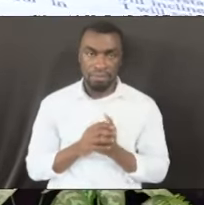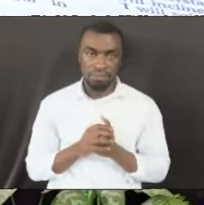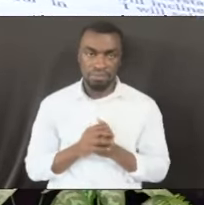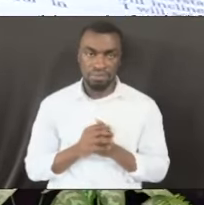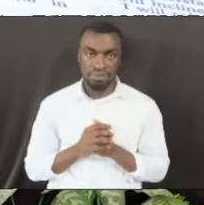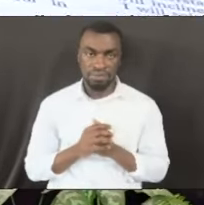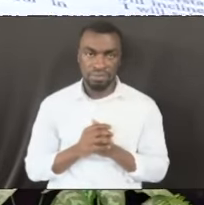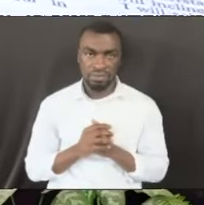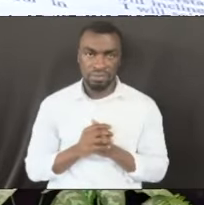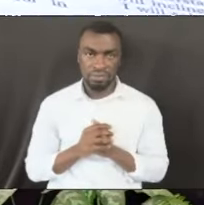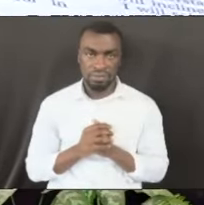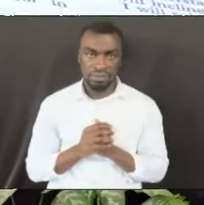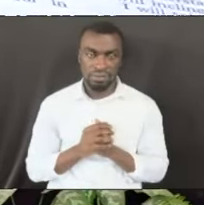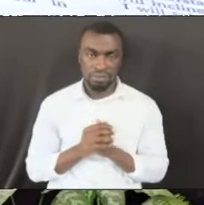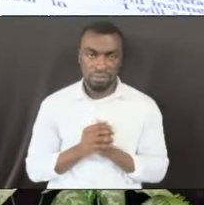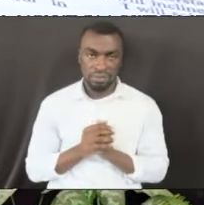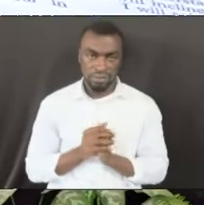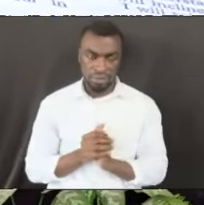My parents